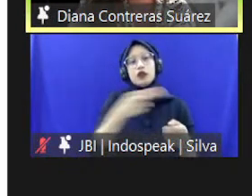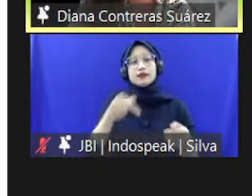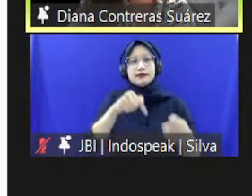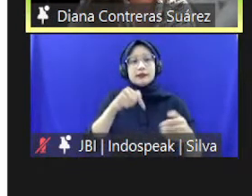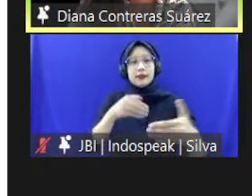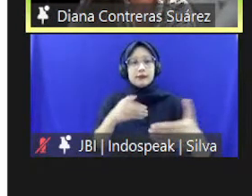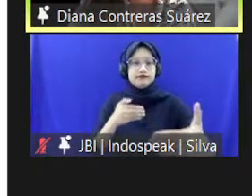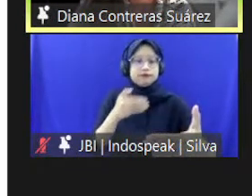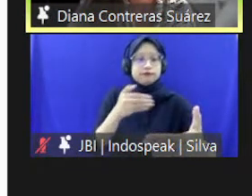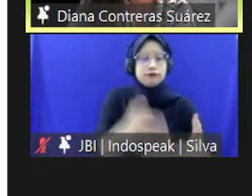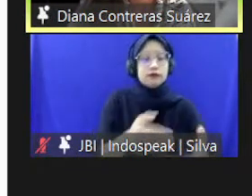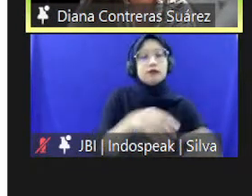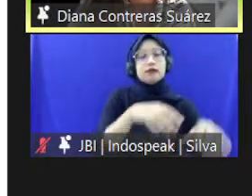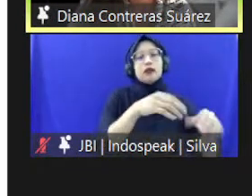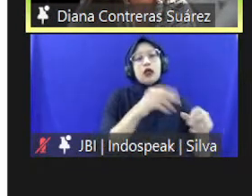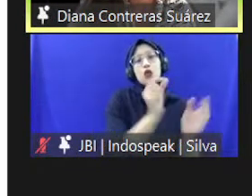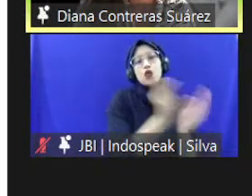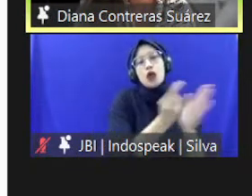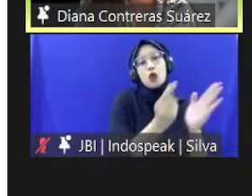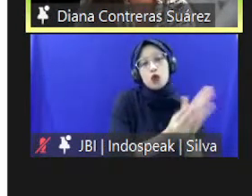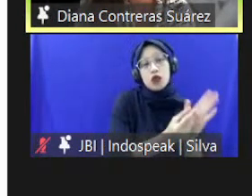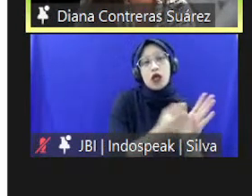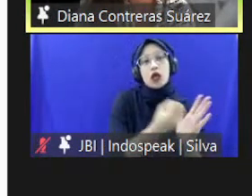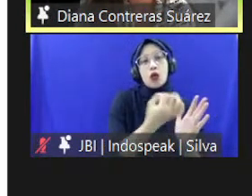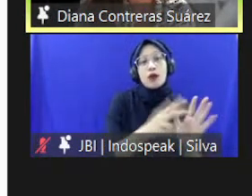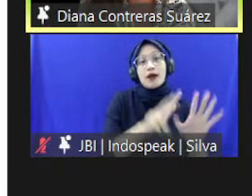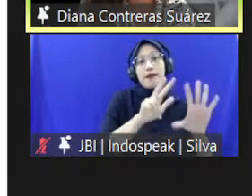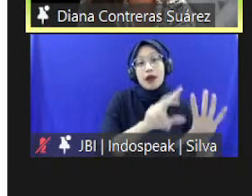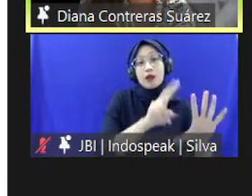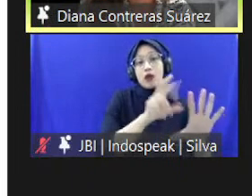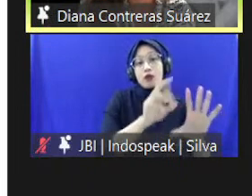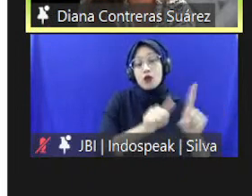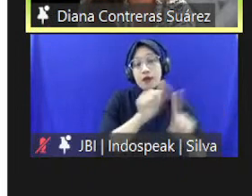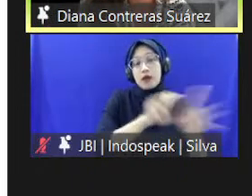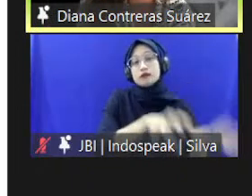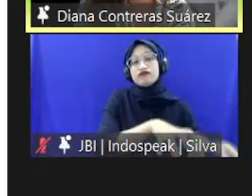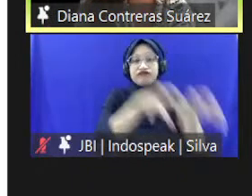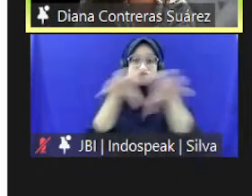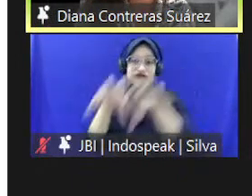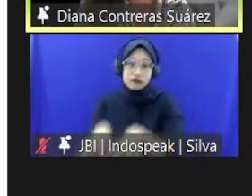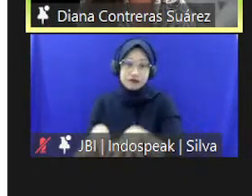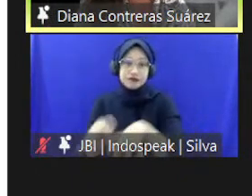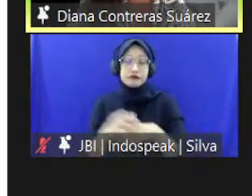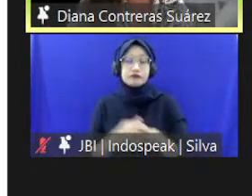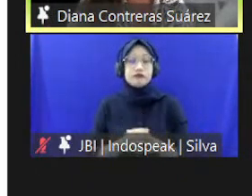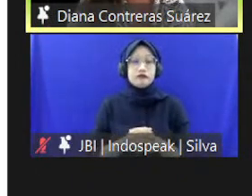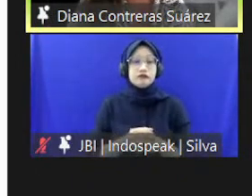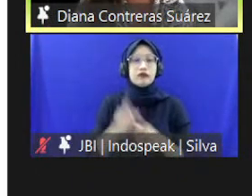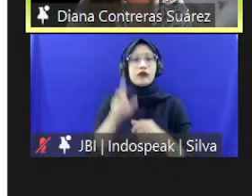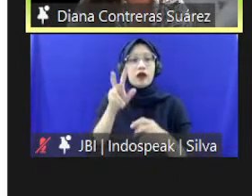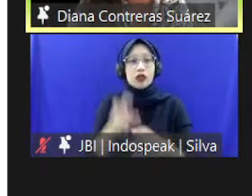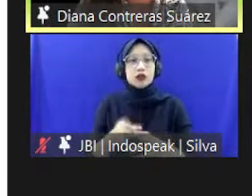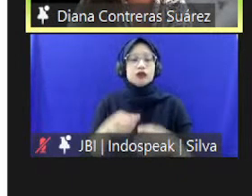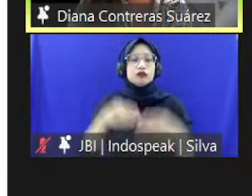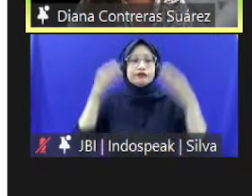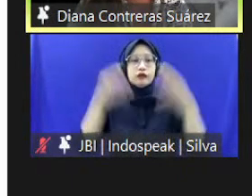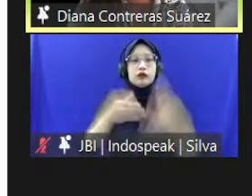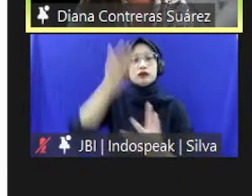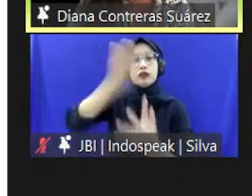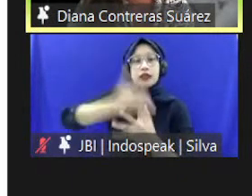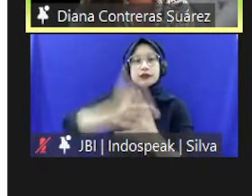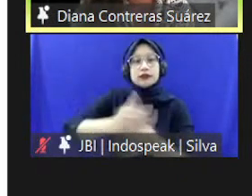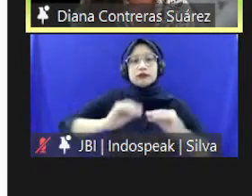2016, they need to move towards improving adequate education, access to education for people with disabilities,